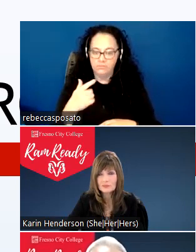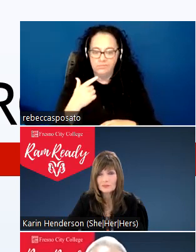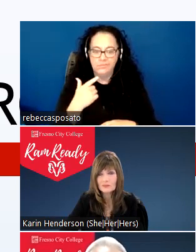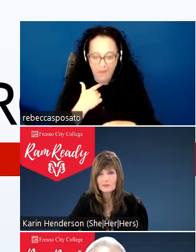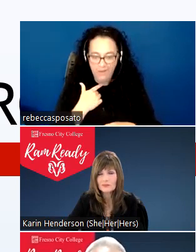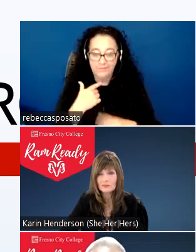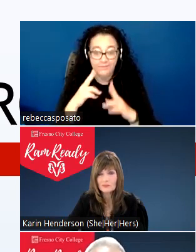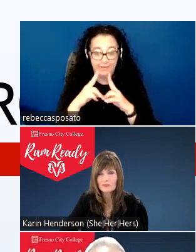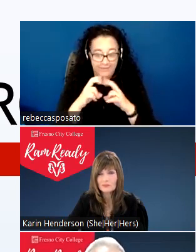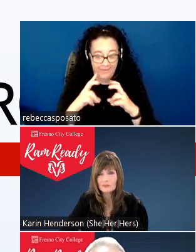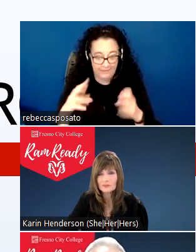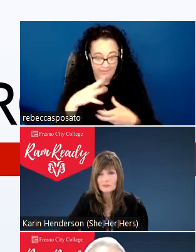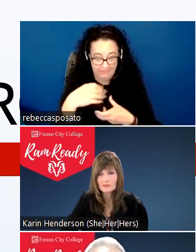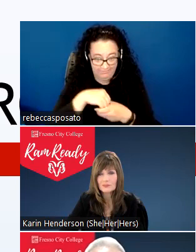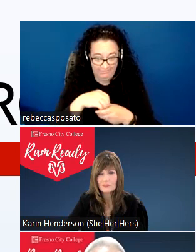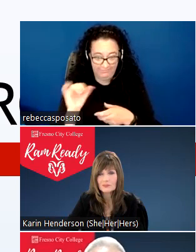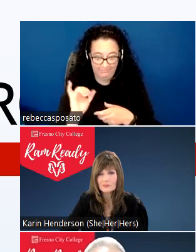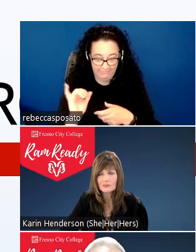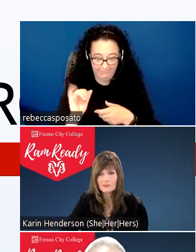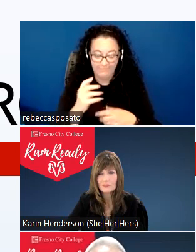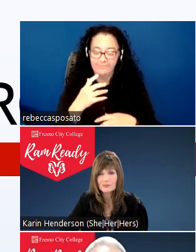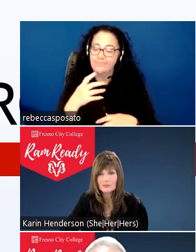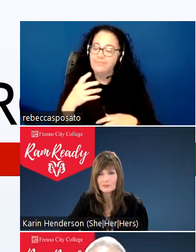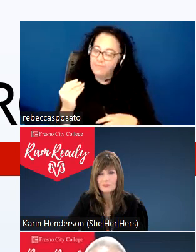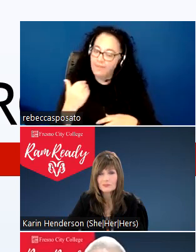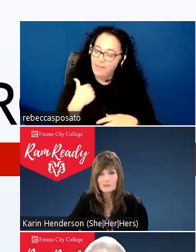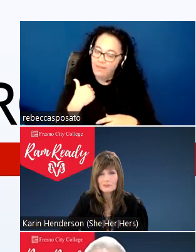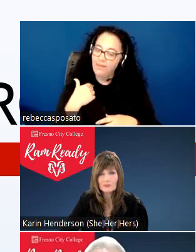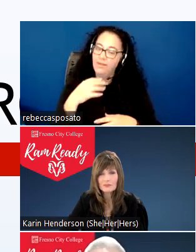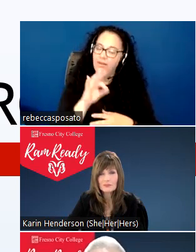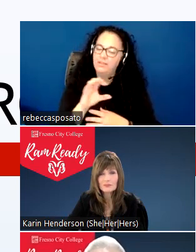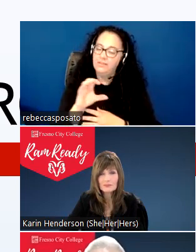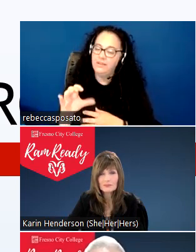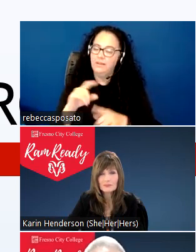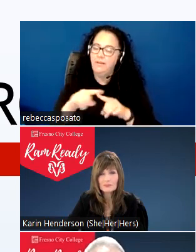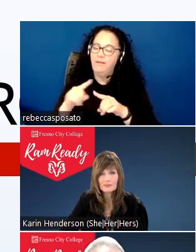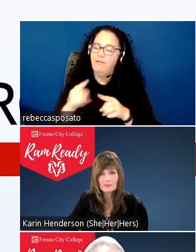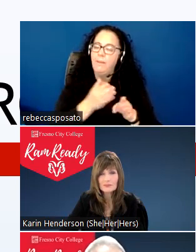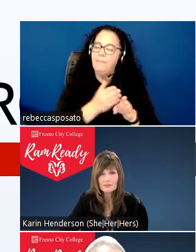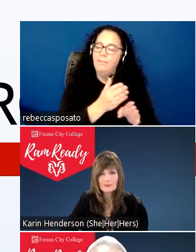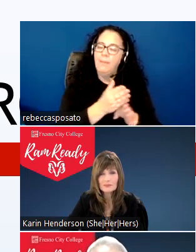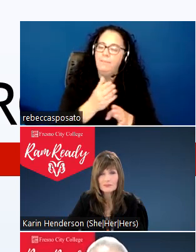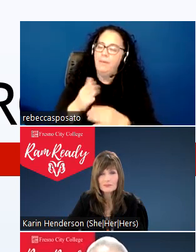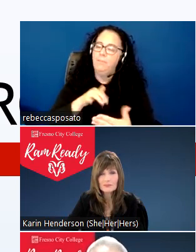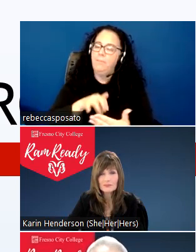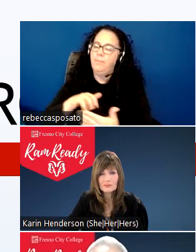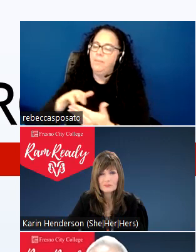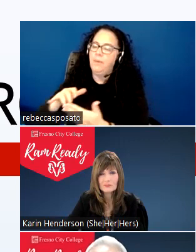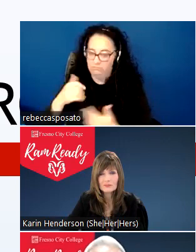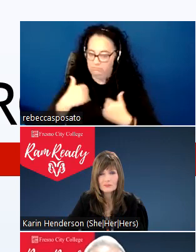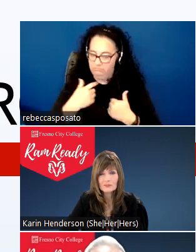assessment, and it has FCC majors in it. So